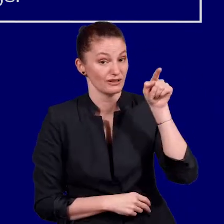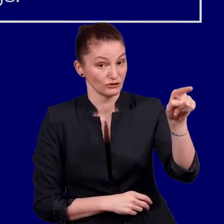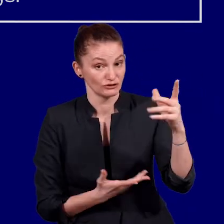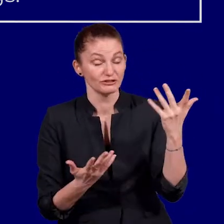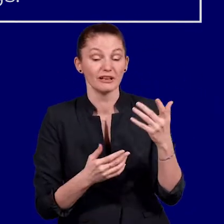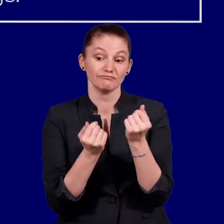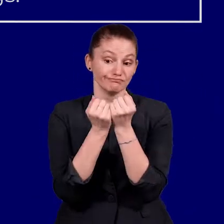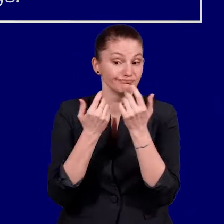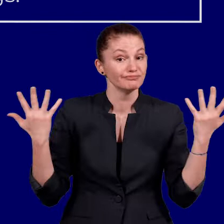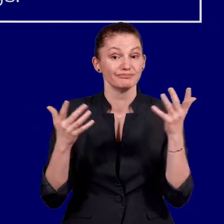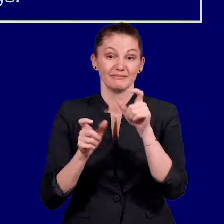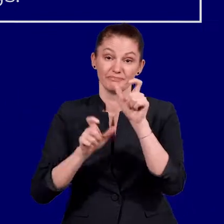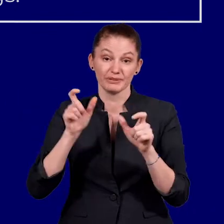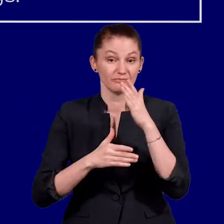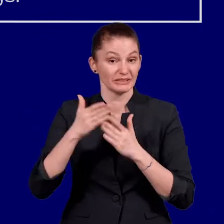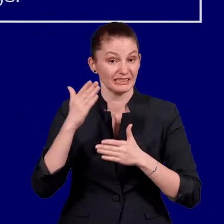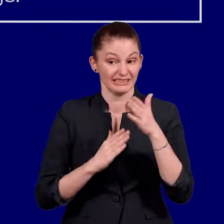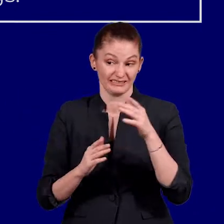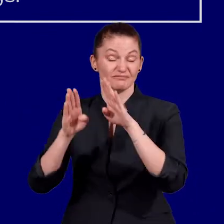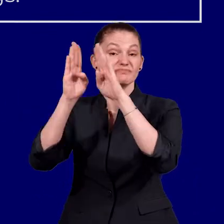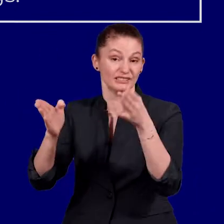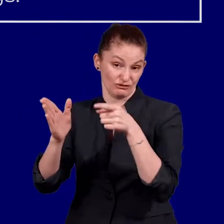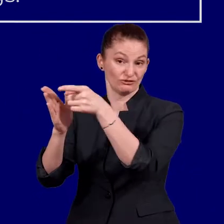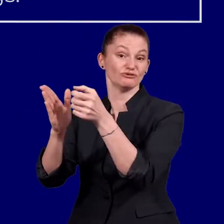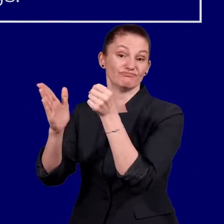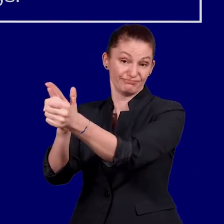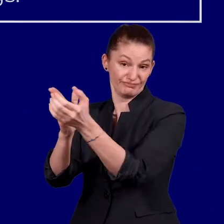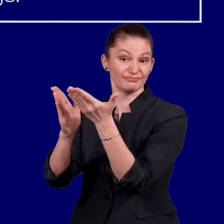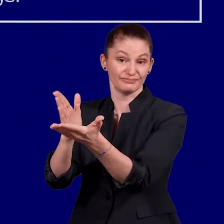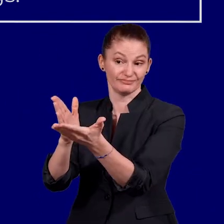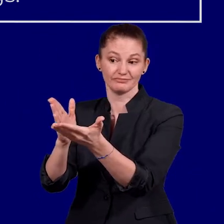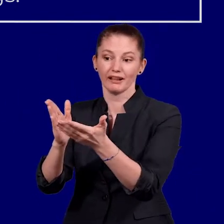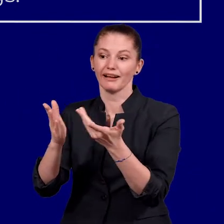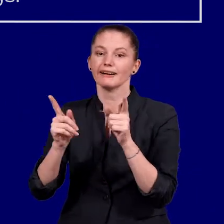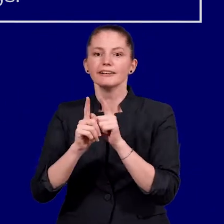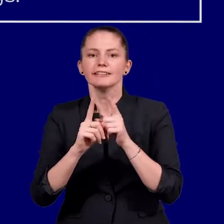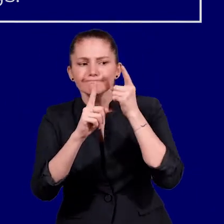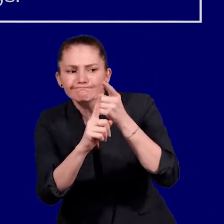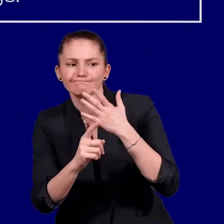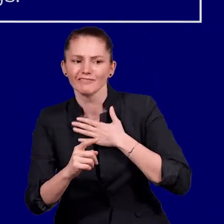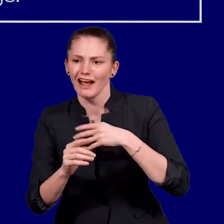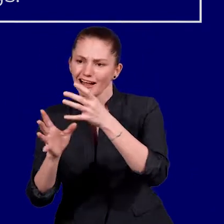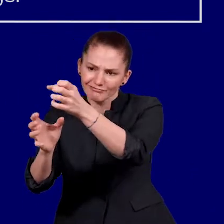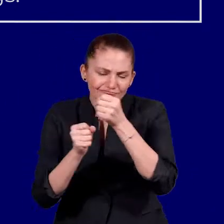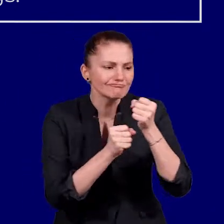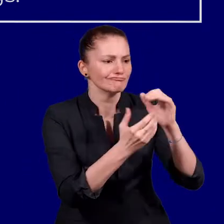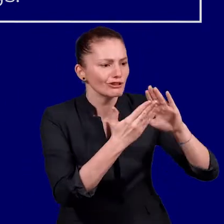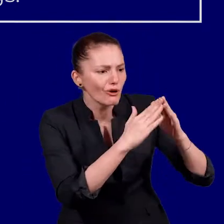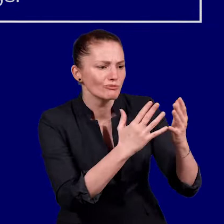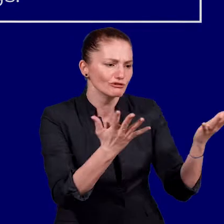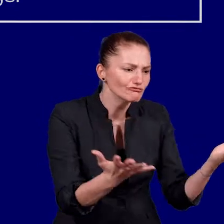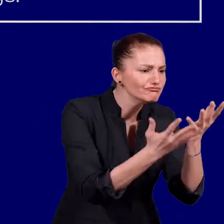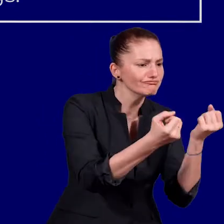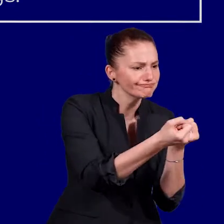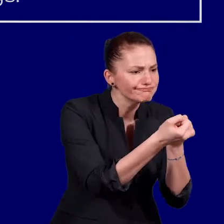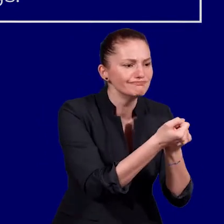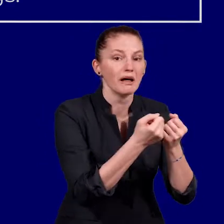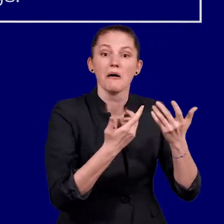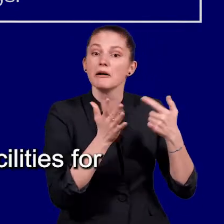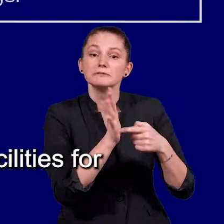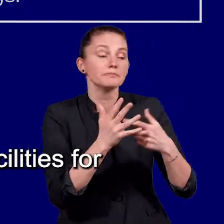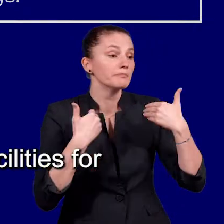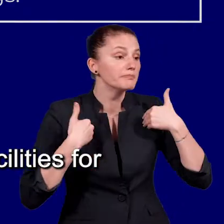disabled people live in residential settings. Despite the need for mainstream living arrangements and personal